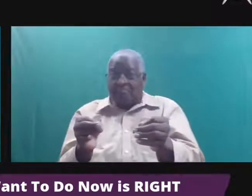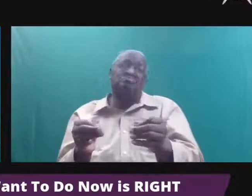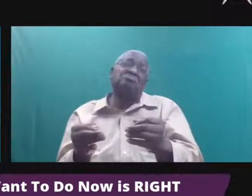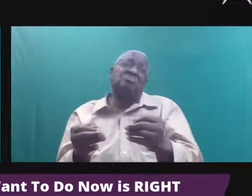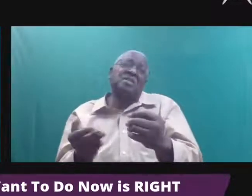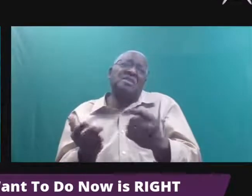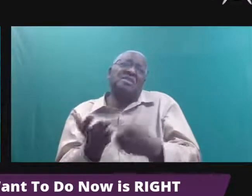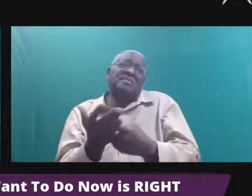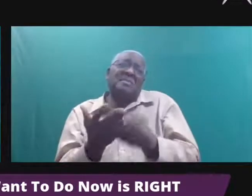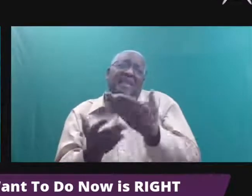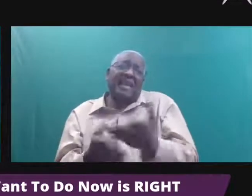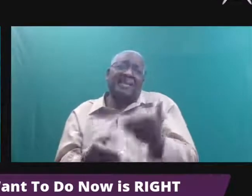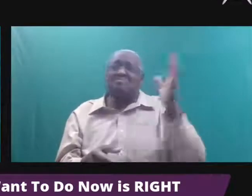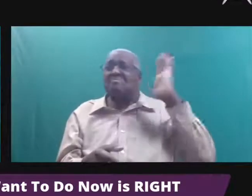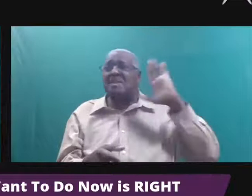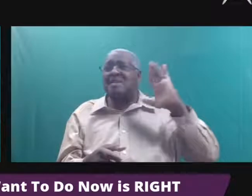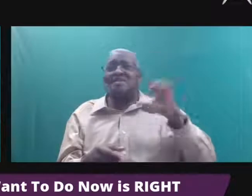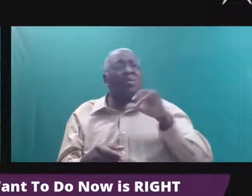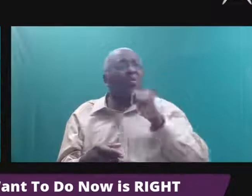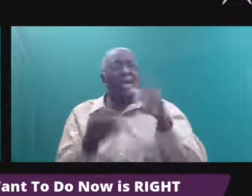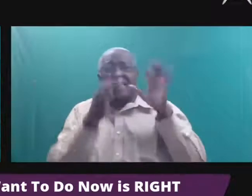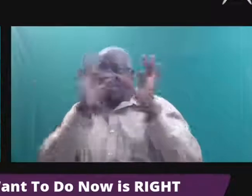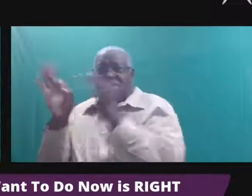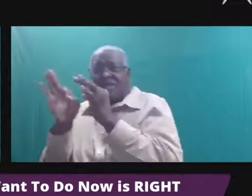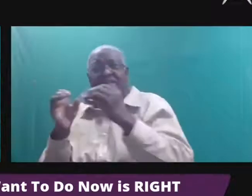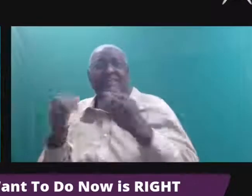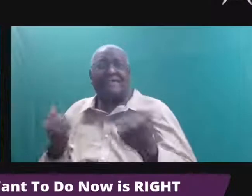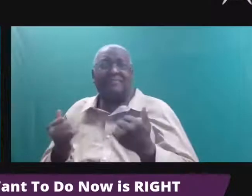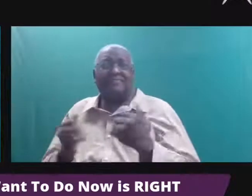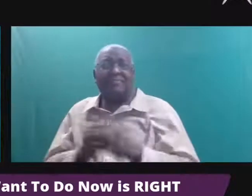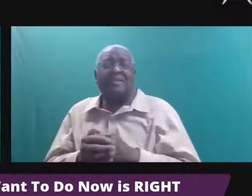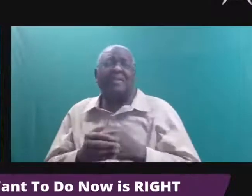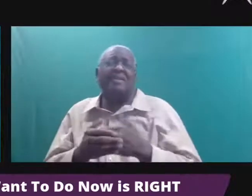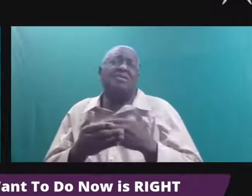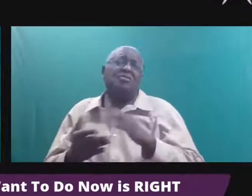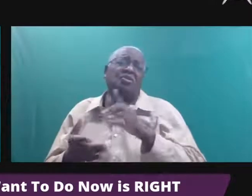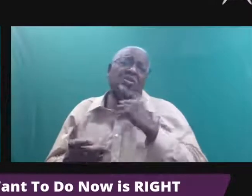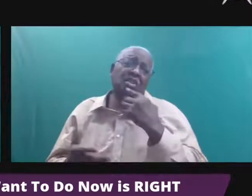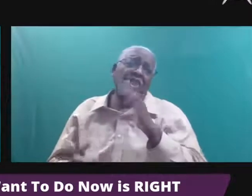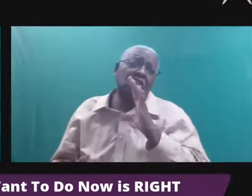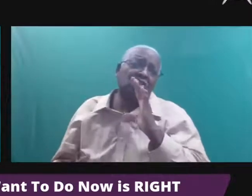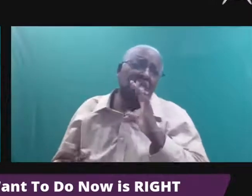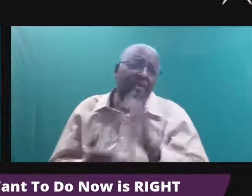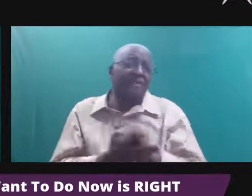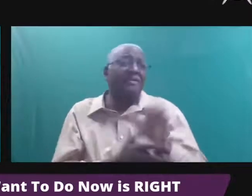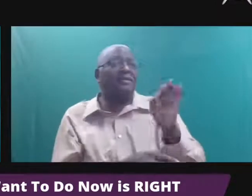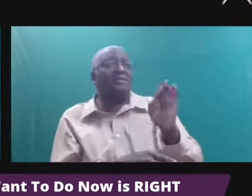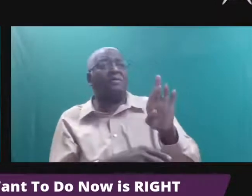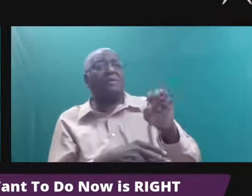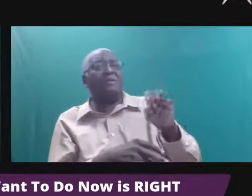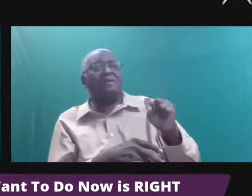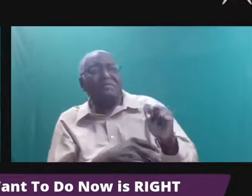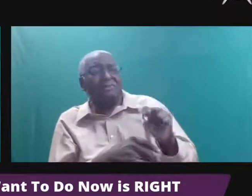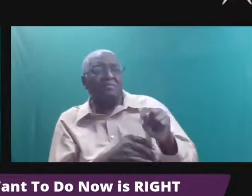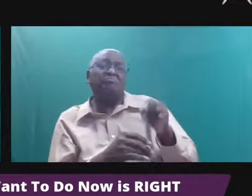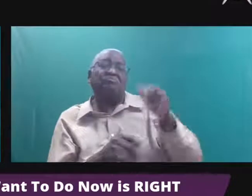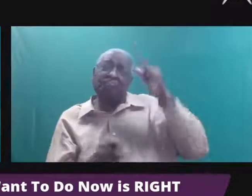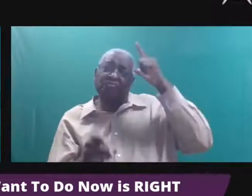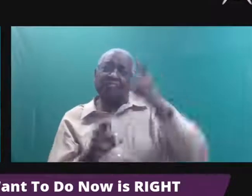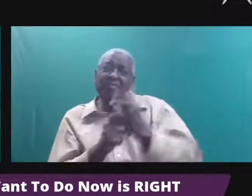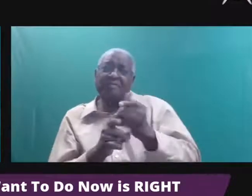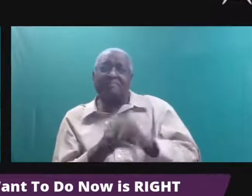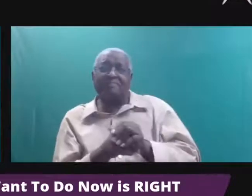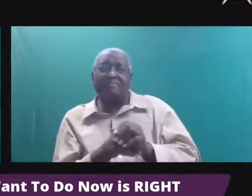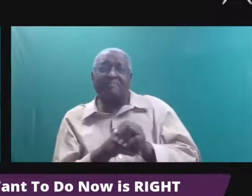do it anymore. I was talking to one of my frat brothers the other day. The frat brother, he was in college for a while. And